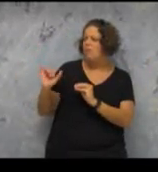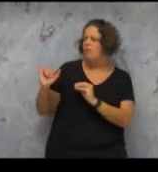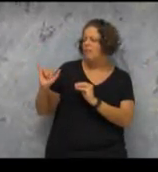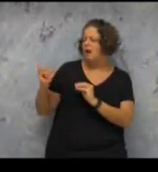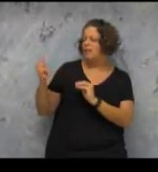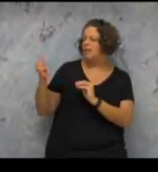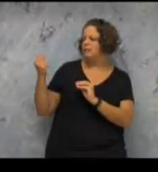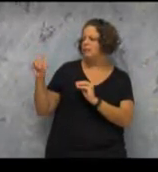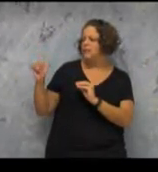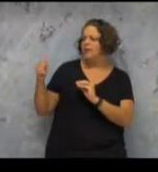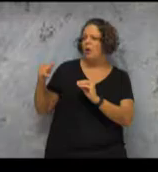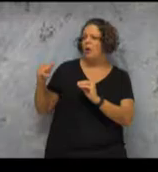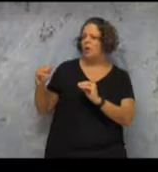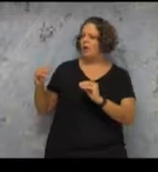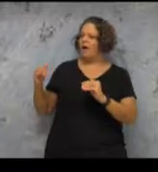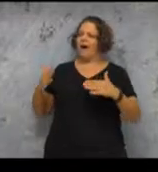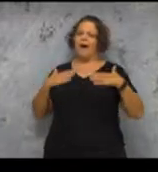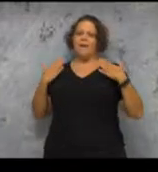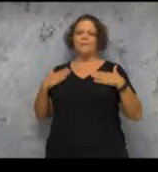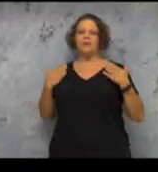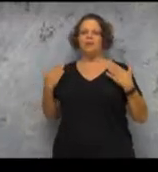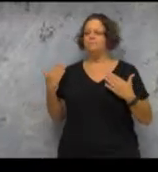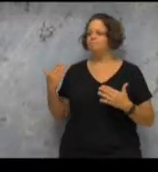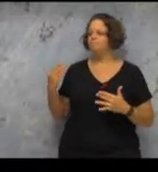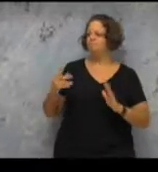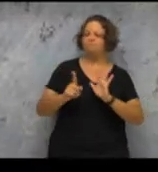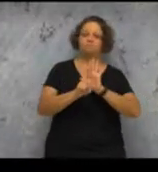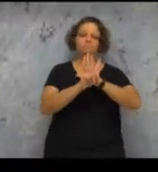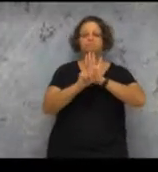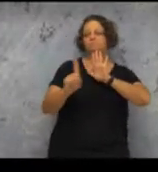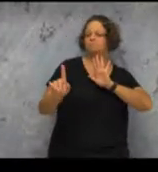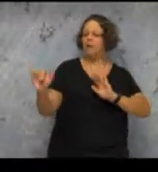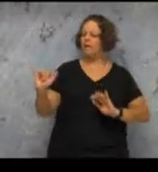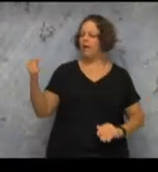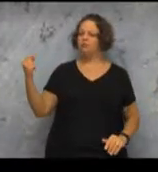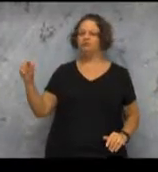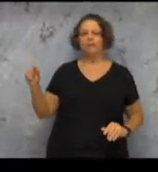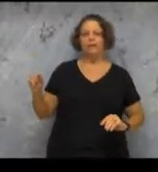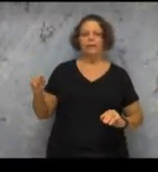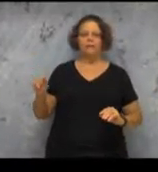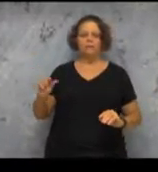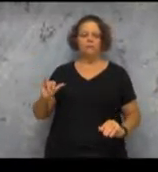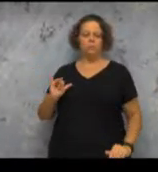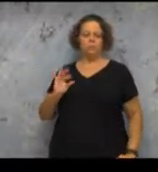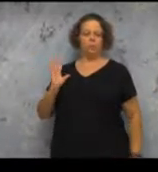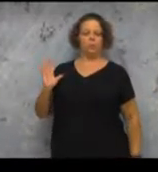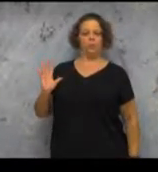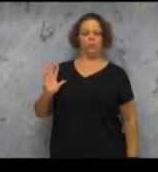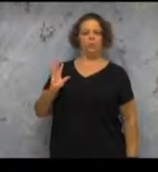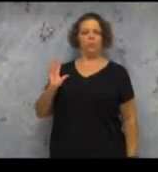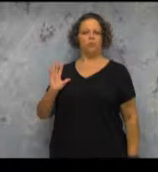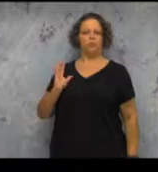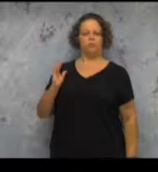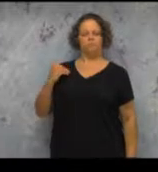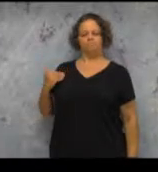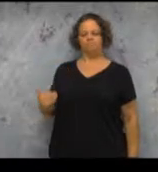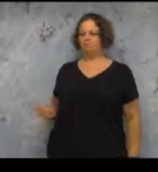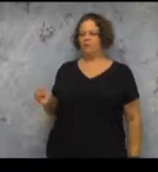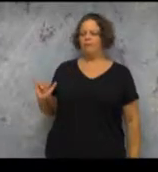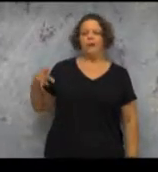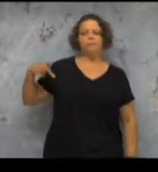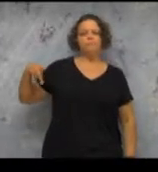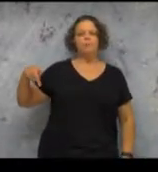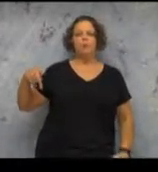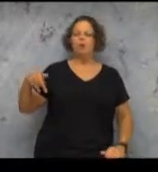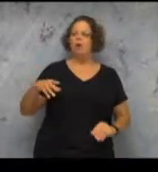green, more regal like purple, or outgoing like orange. But overall, he liked being